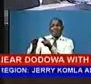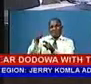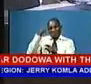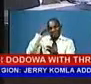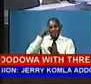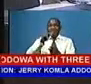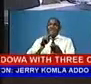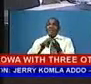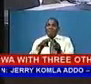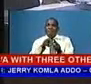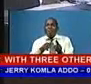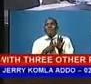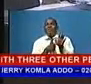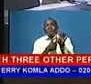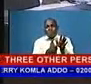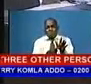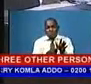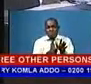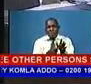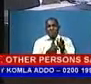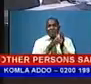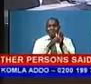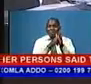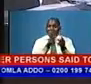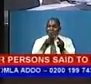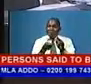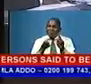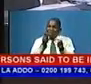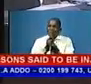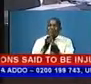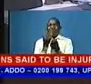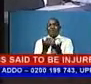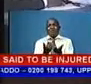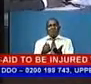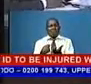there should be the exhibit numbers that are changing. They are not even here.